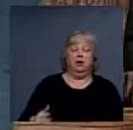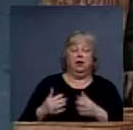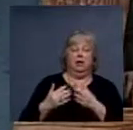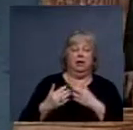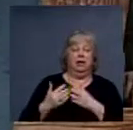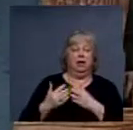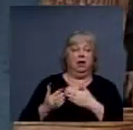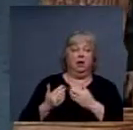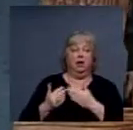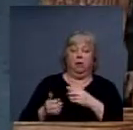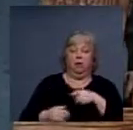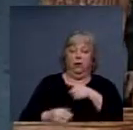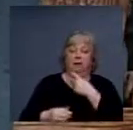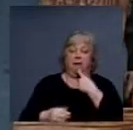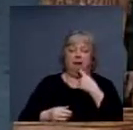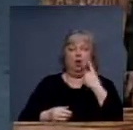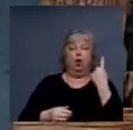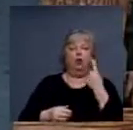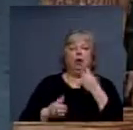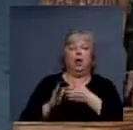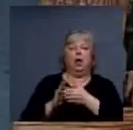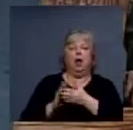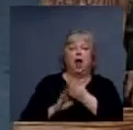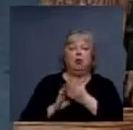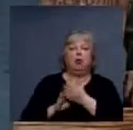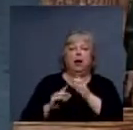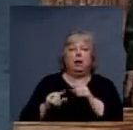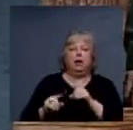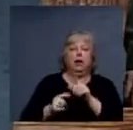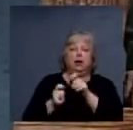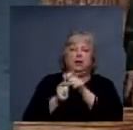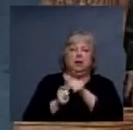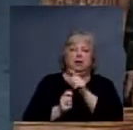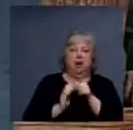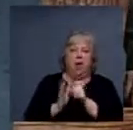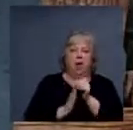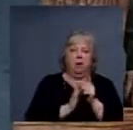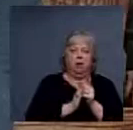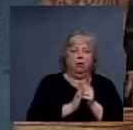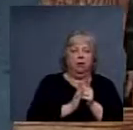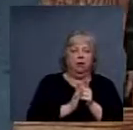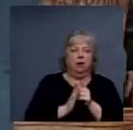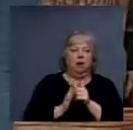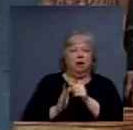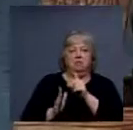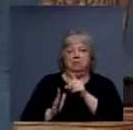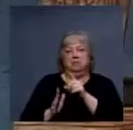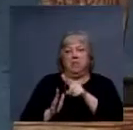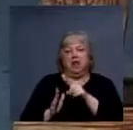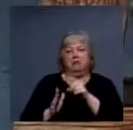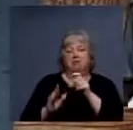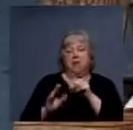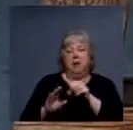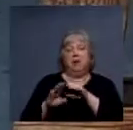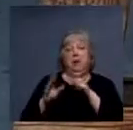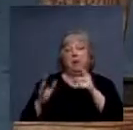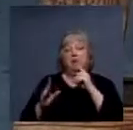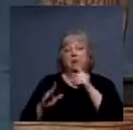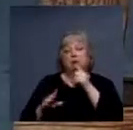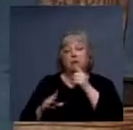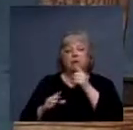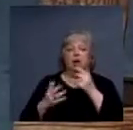though they've said that they're only going to operate certain hours, you know, they can go to having lunch and things like that. Now,